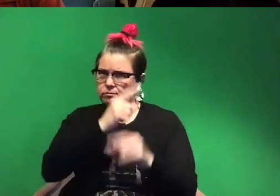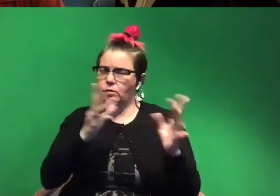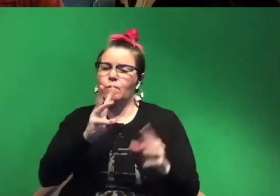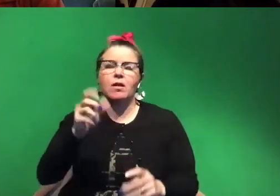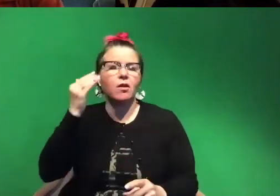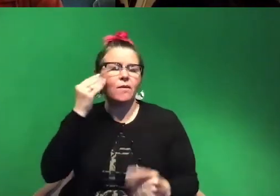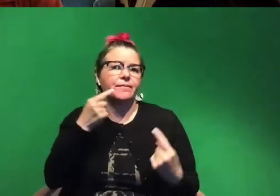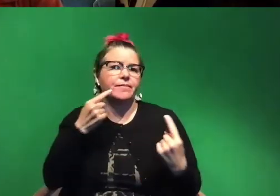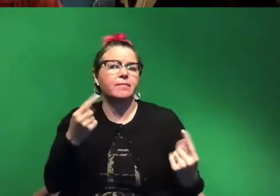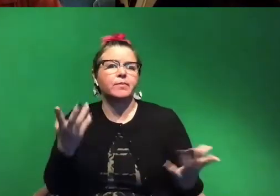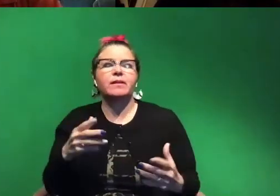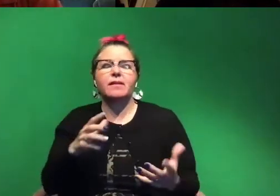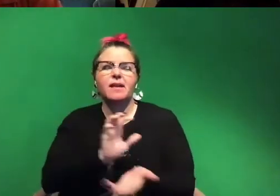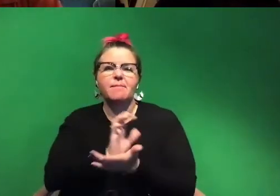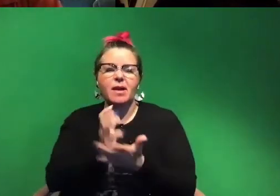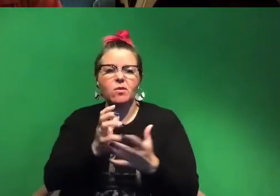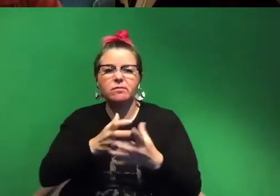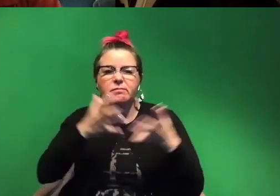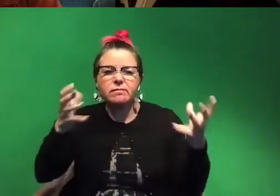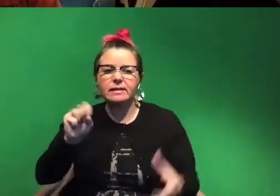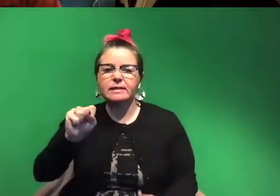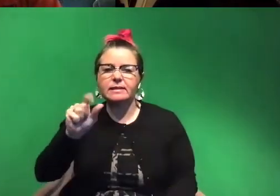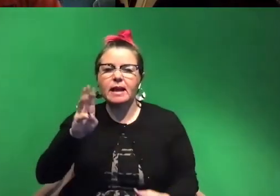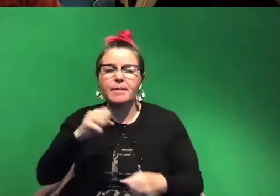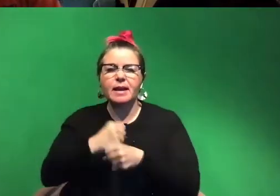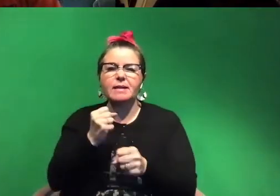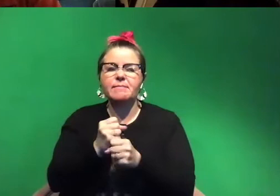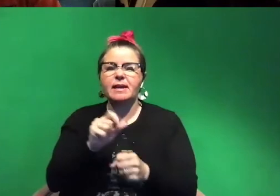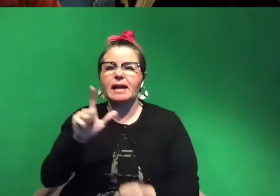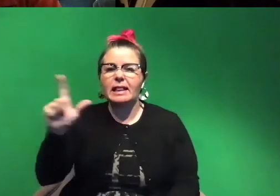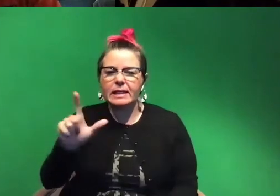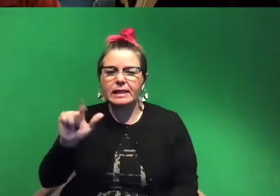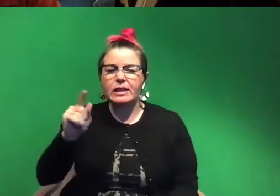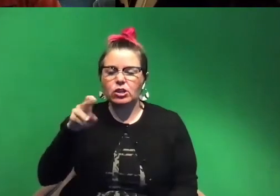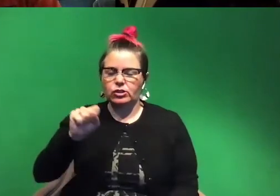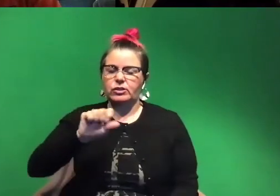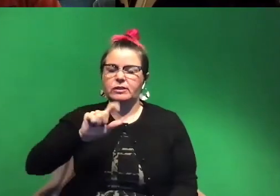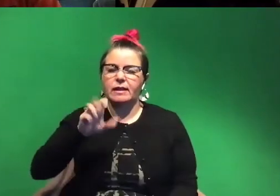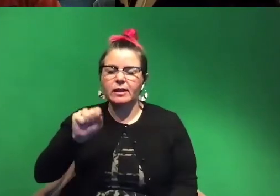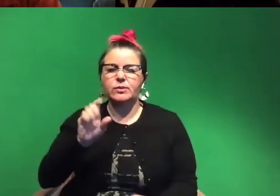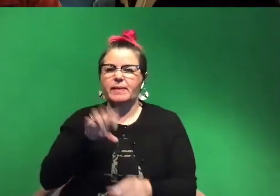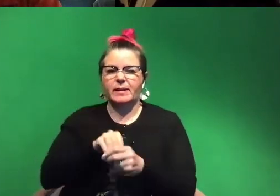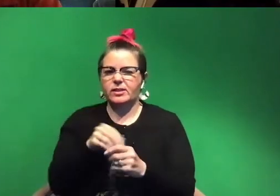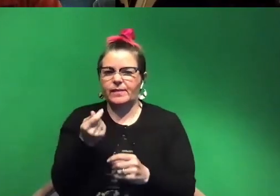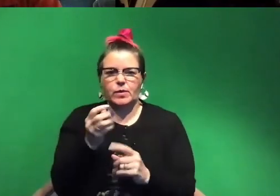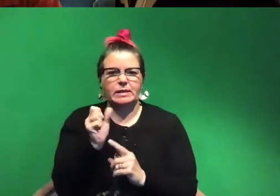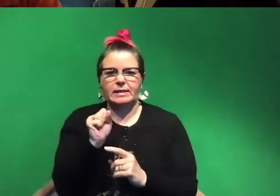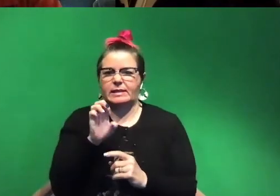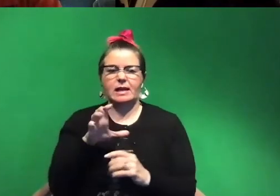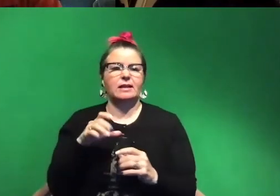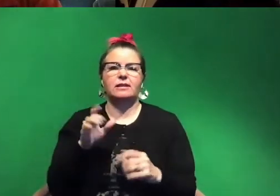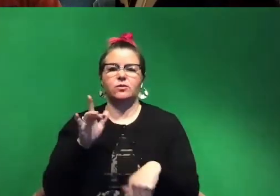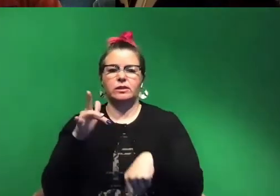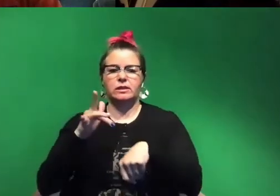famously for the amounts of slime that they can produce as well, like liters and liters of slime within a few milliseconds of being touched